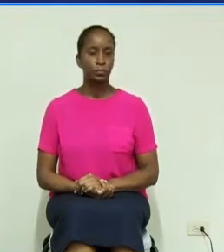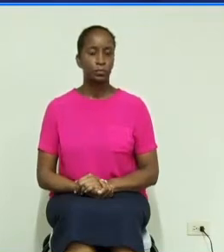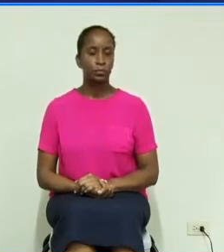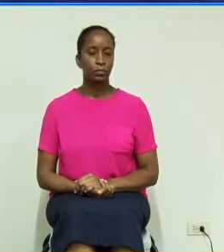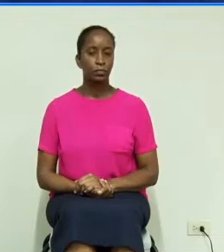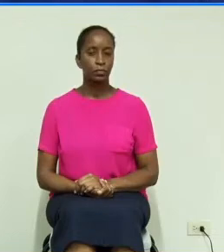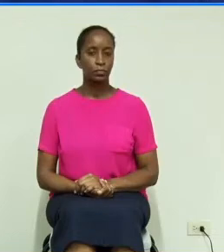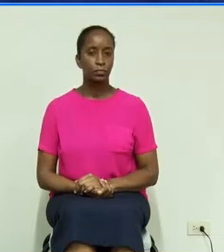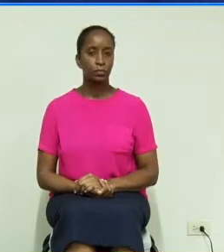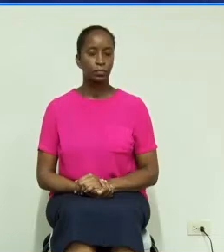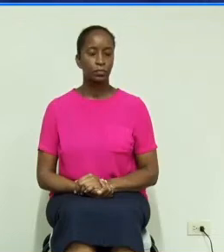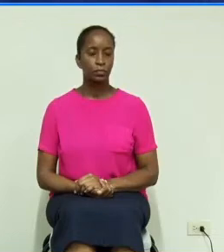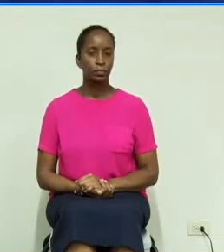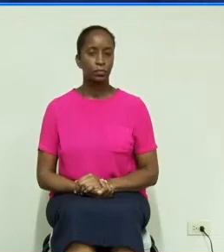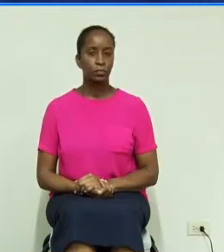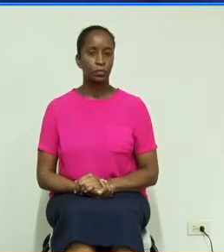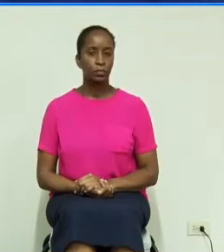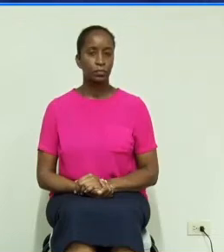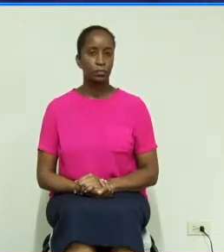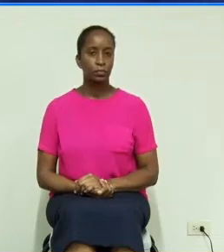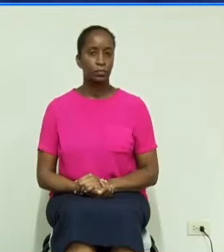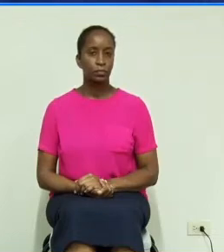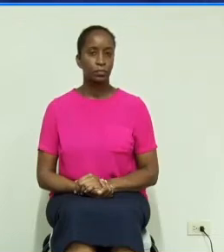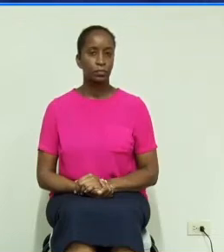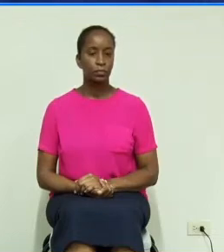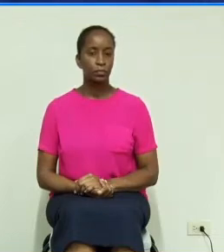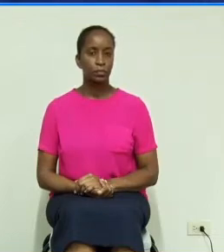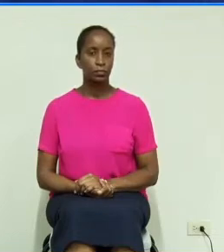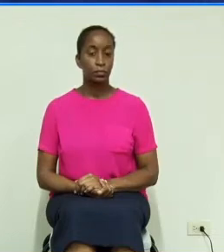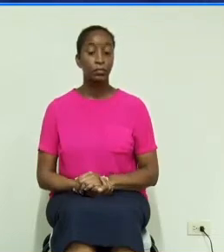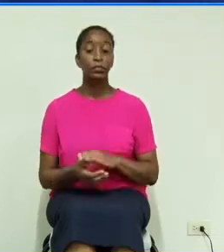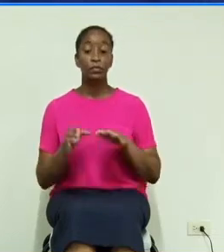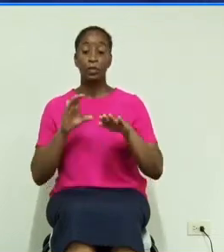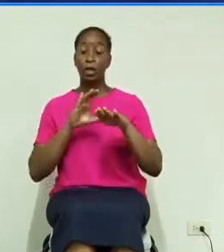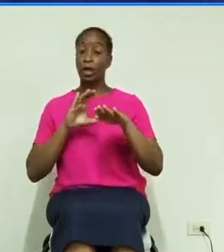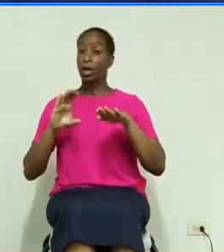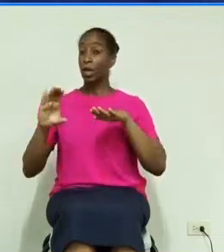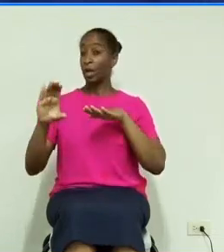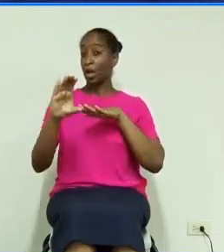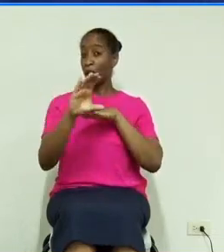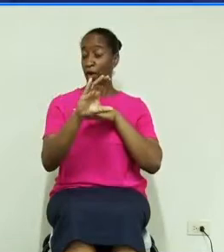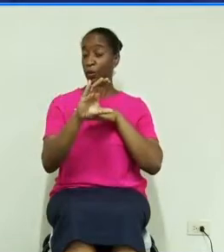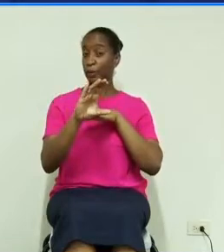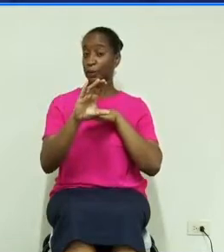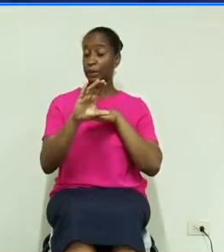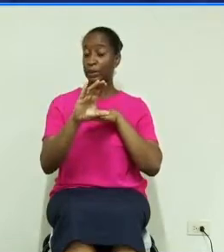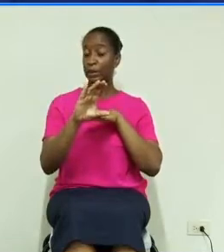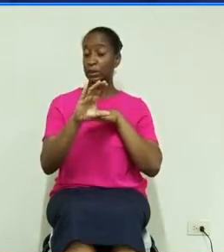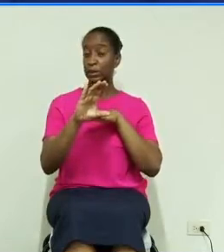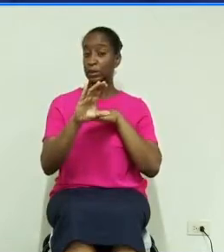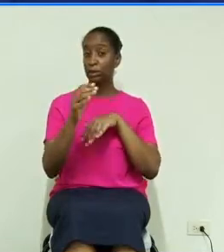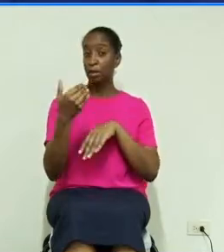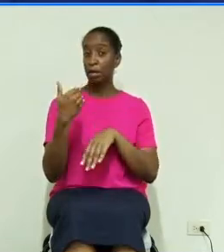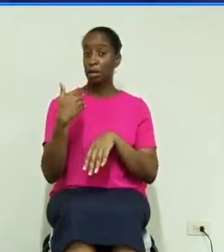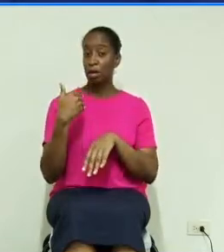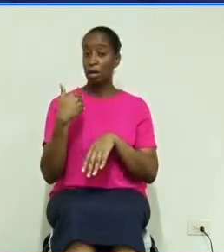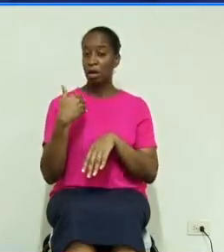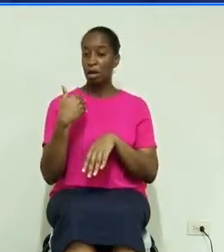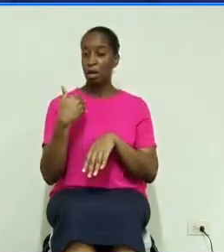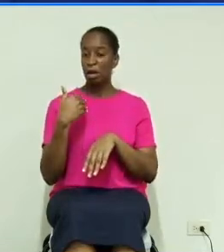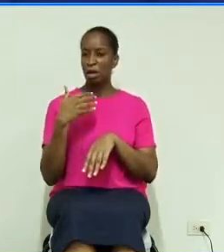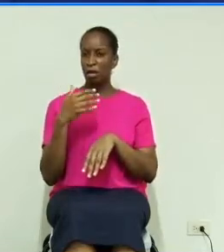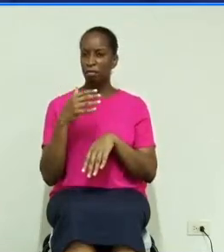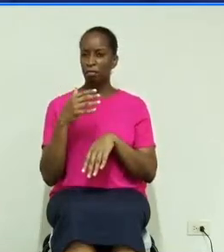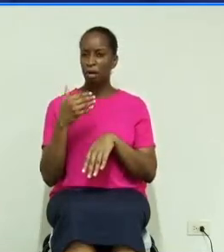gender as an important issue, because the Caribbean is not the only space where we find an underrepresentation